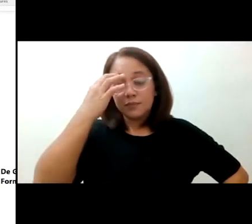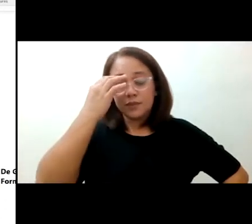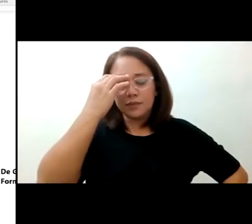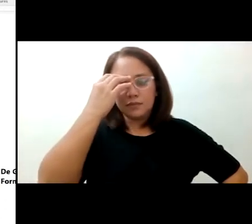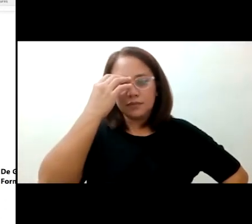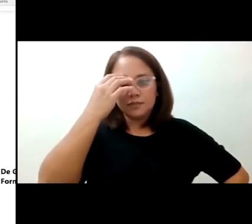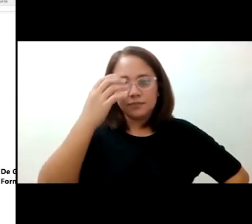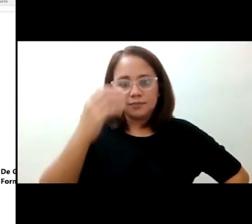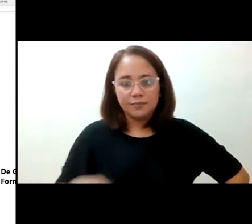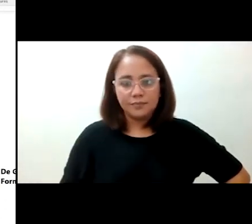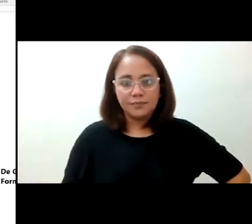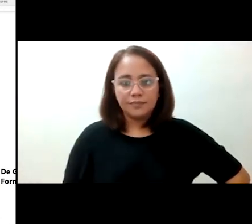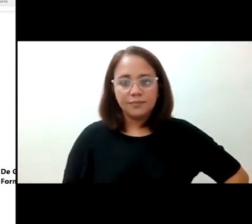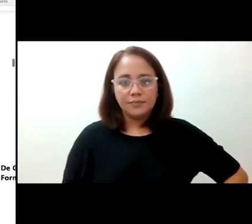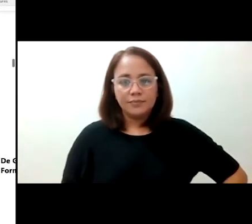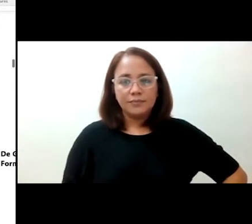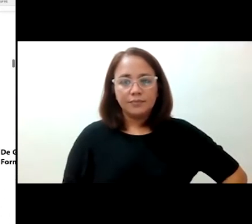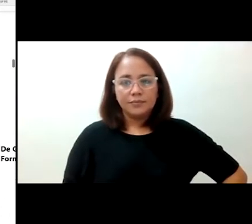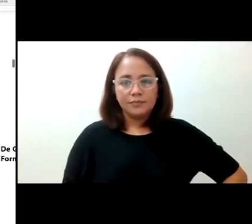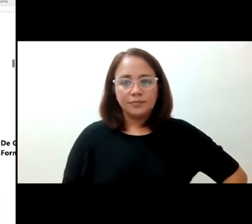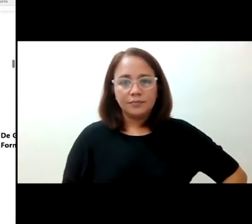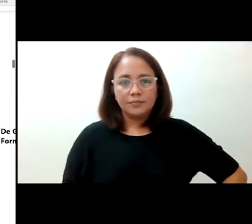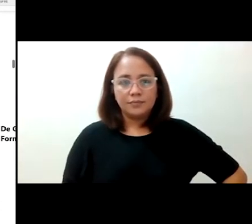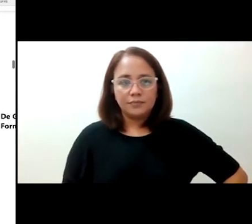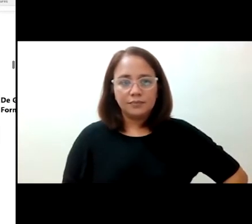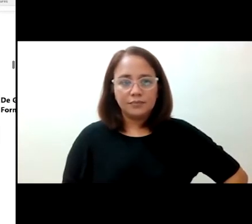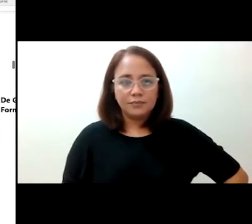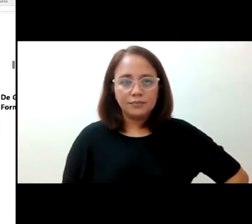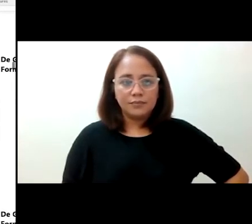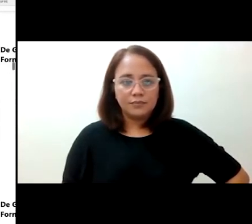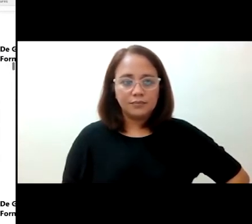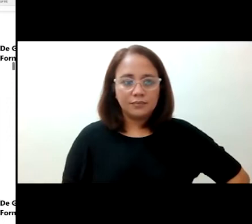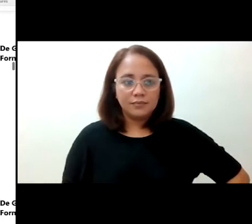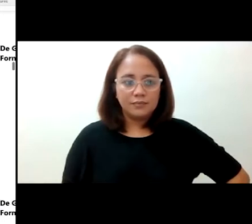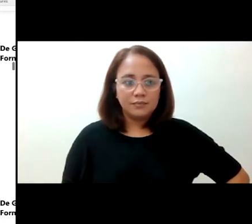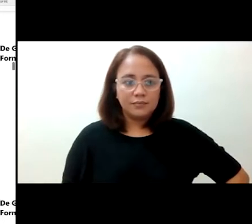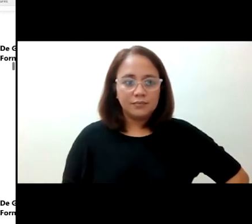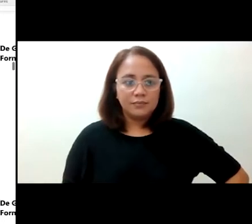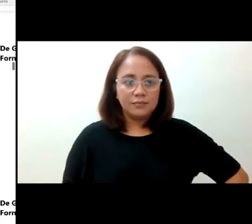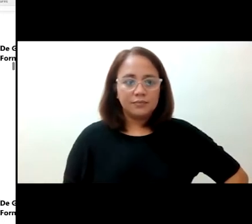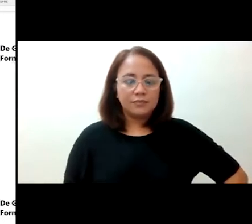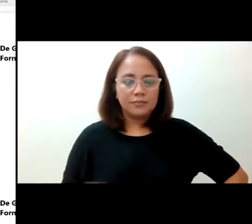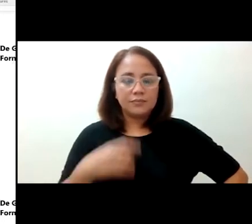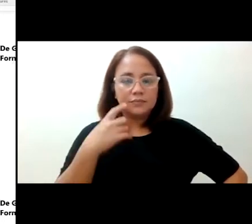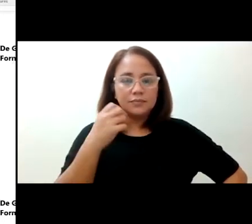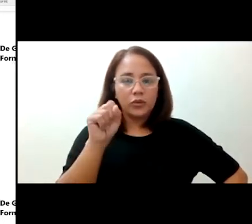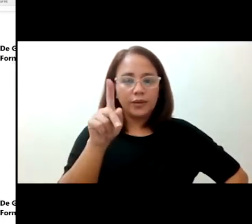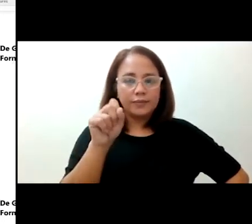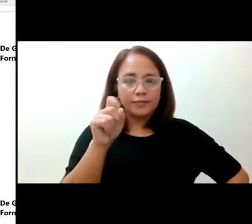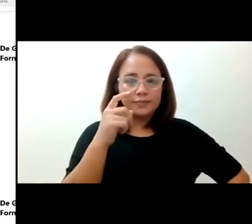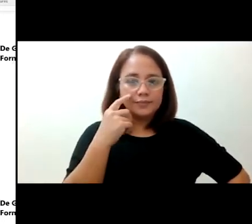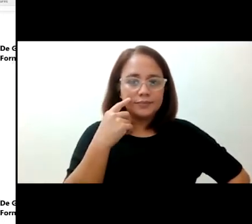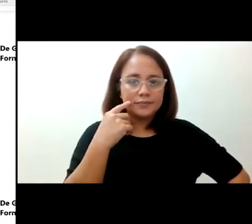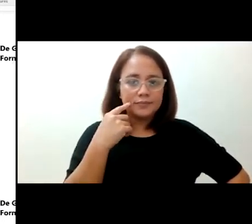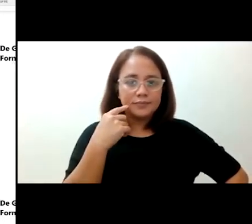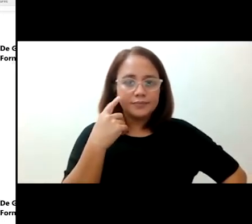going in rather than right, the actual thumb. So we'll fix that. okay,